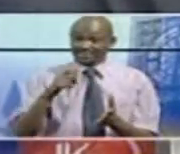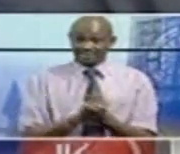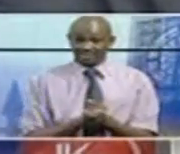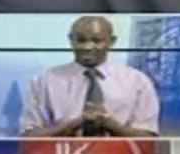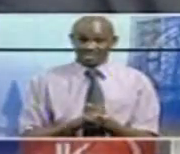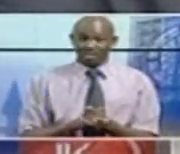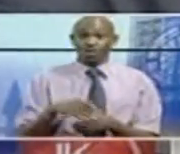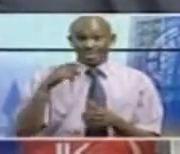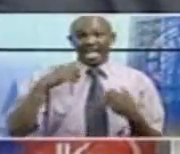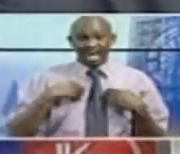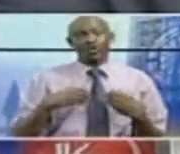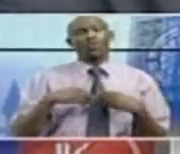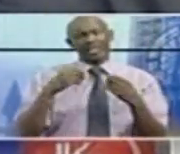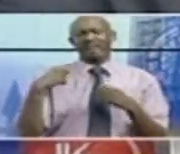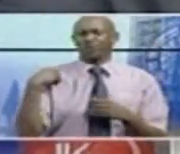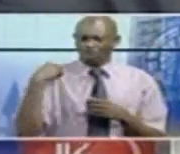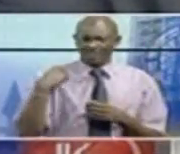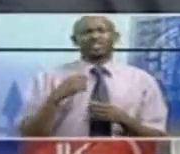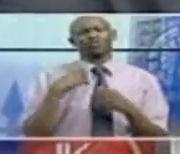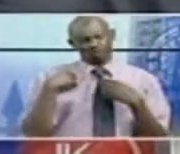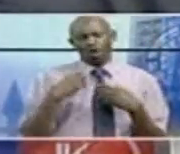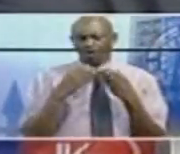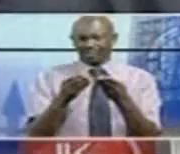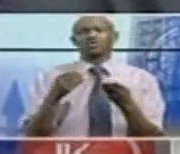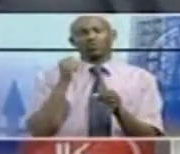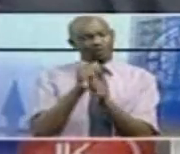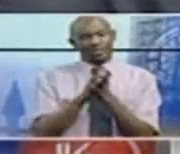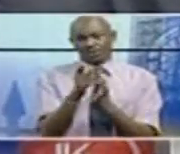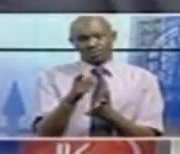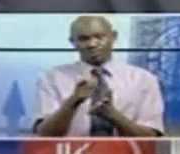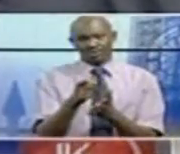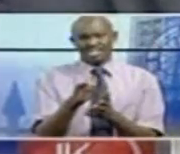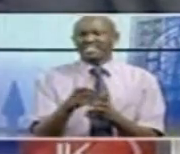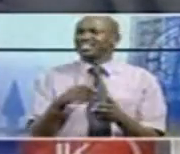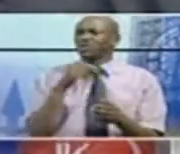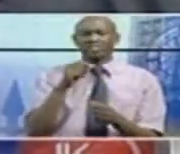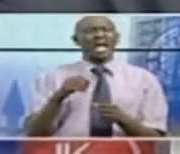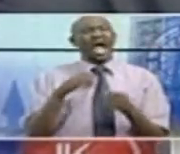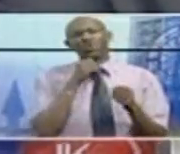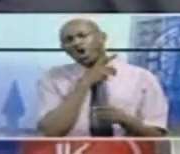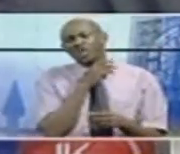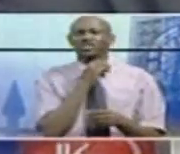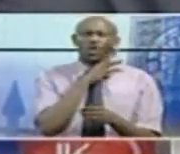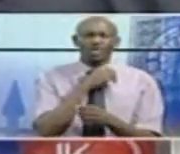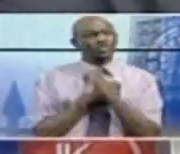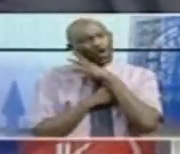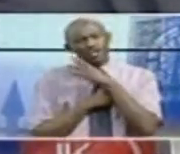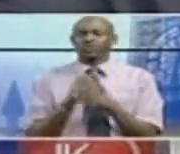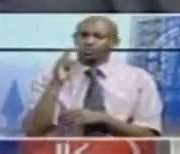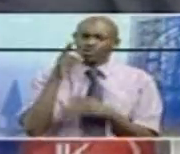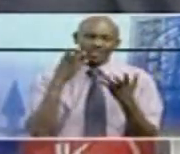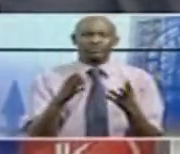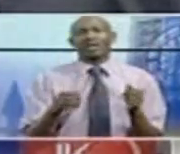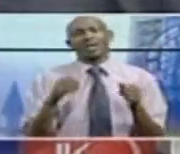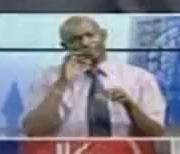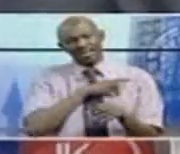We have offered to work with you. Because it is not how much noise Midiwo makes at Uhuru Park. It is